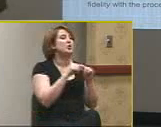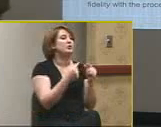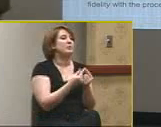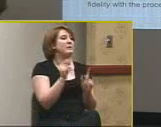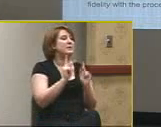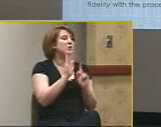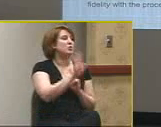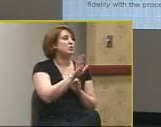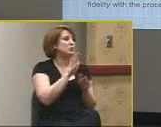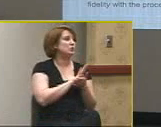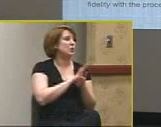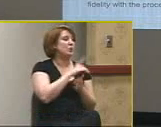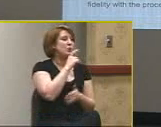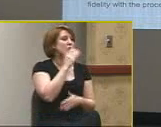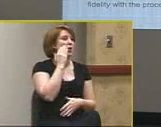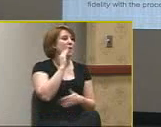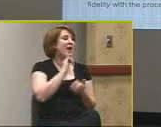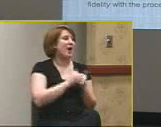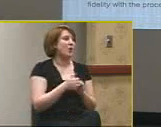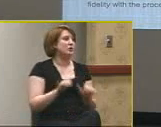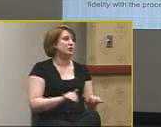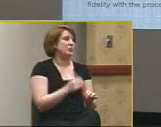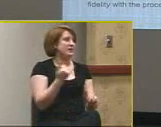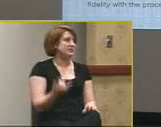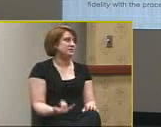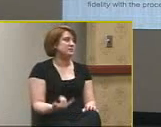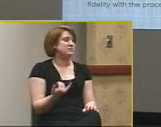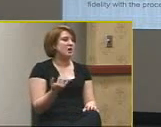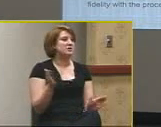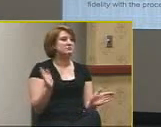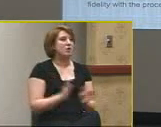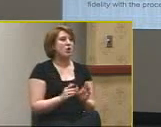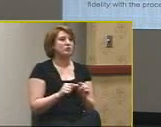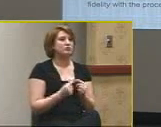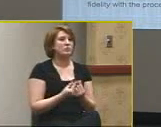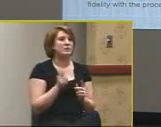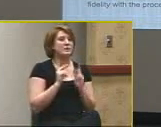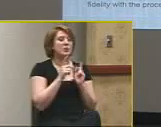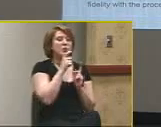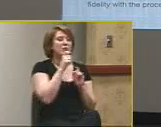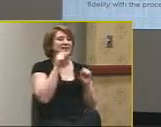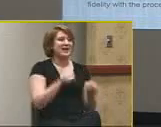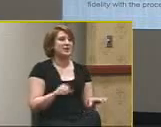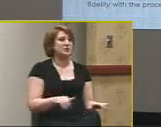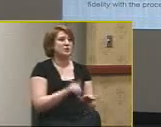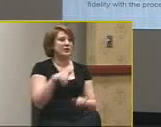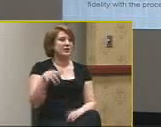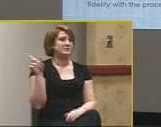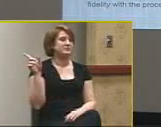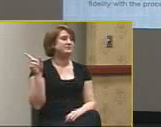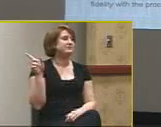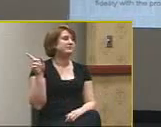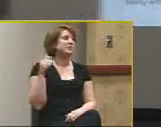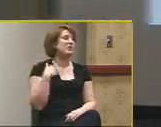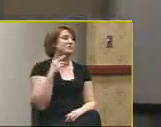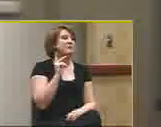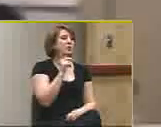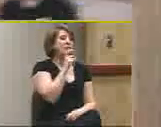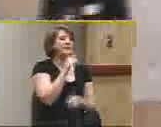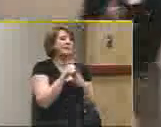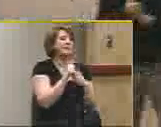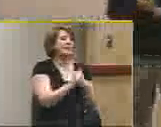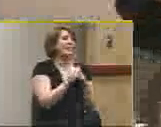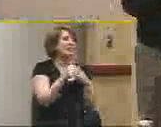at your school who know how to do this. A small group of people that can do this. So you've got people who can lead